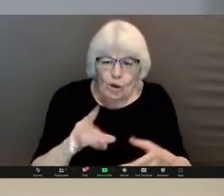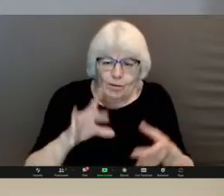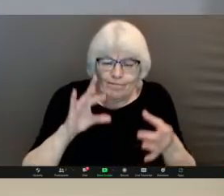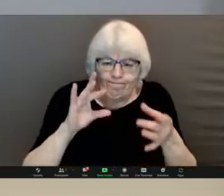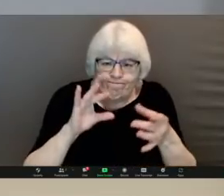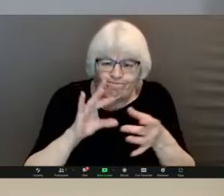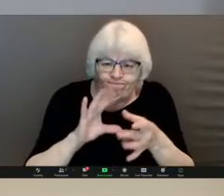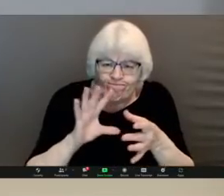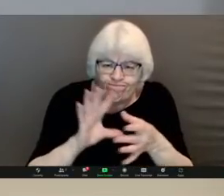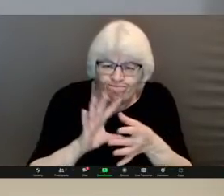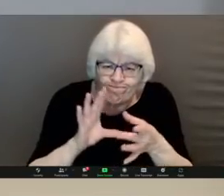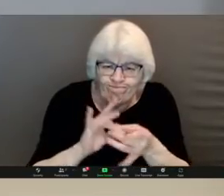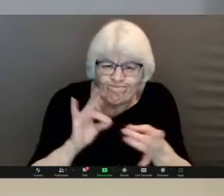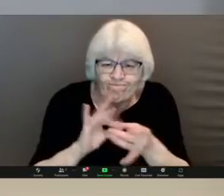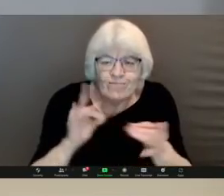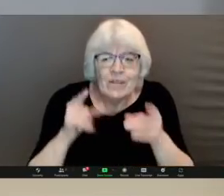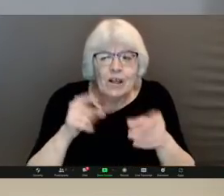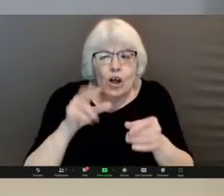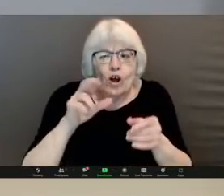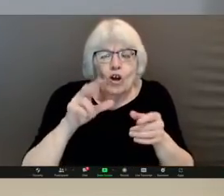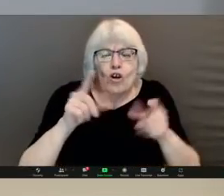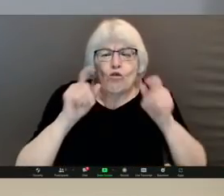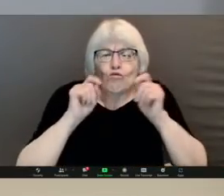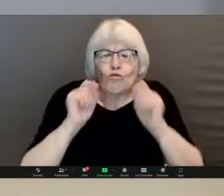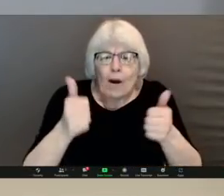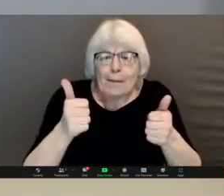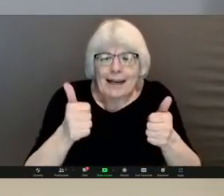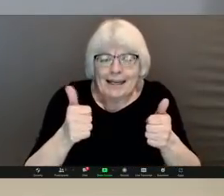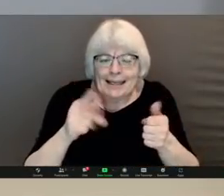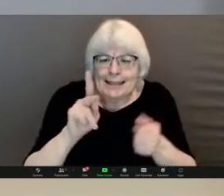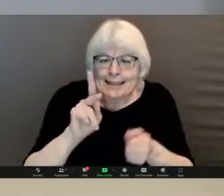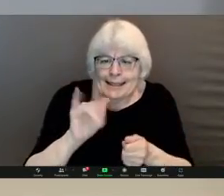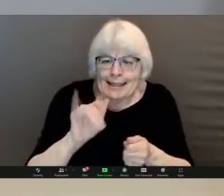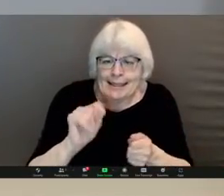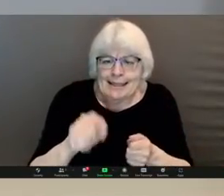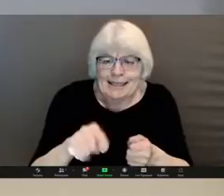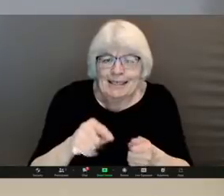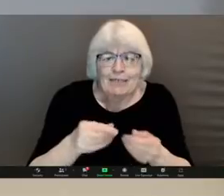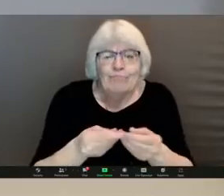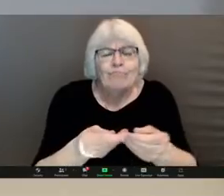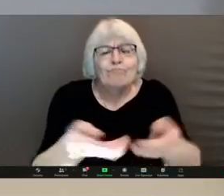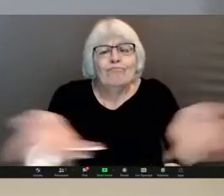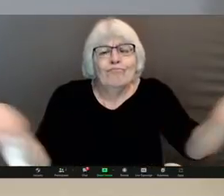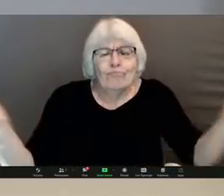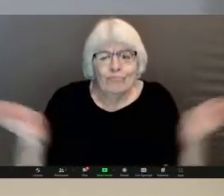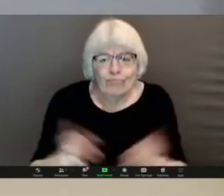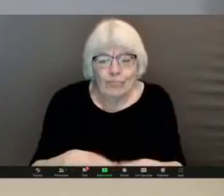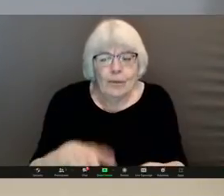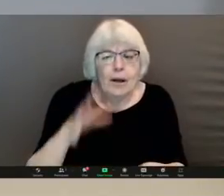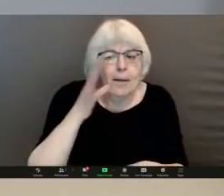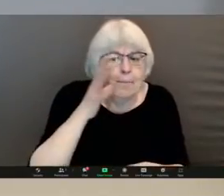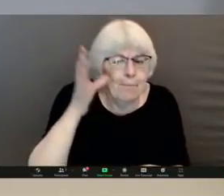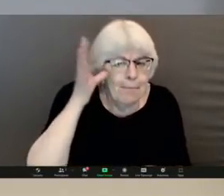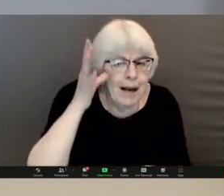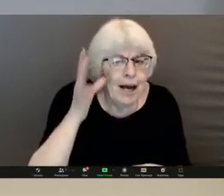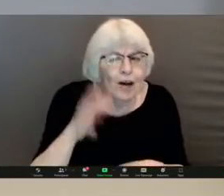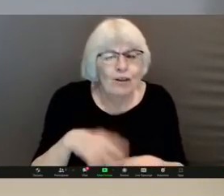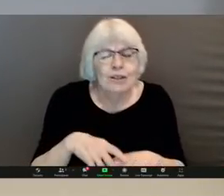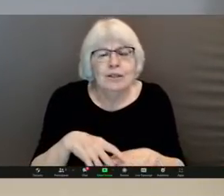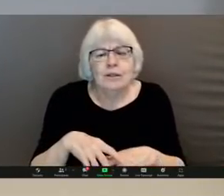how many have been distributed and to what age groups? Well, thank you, because they have